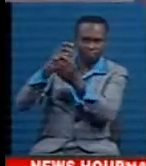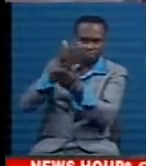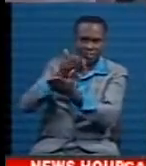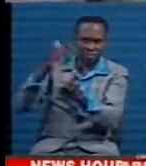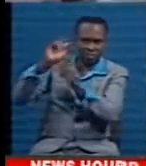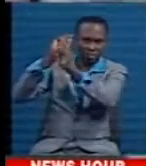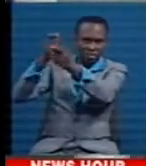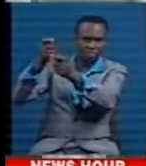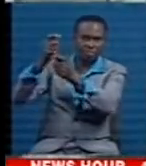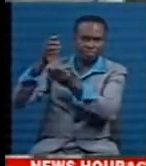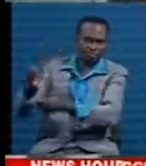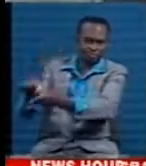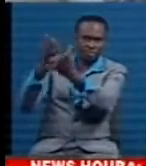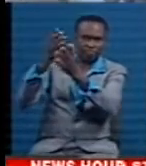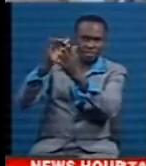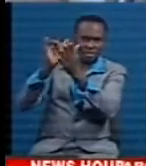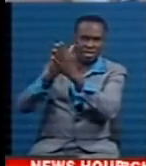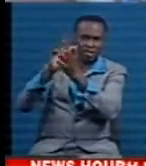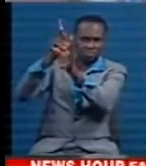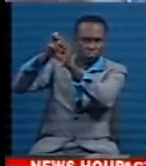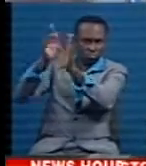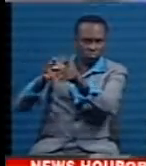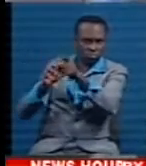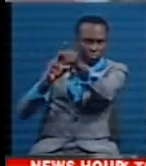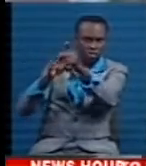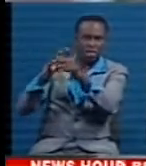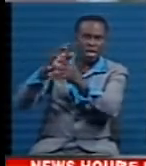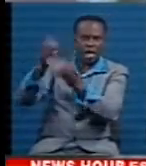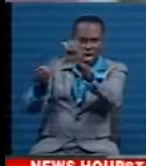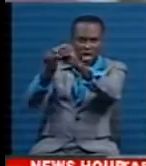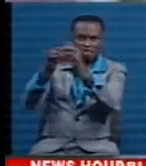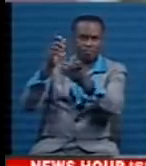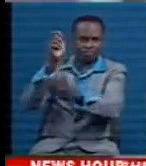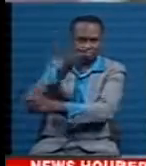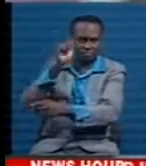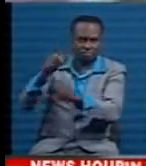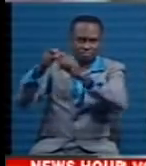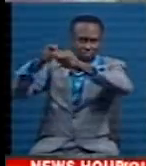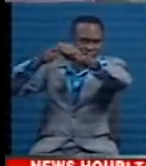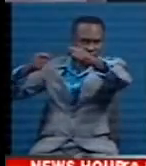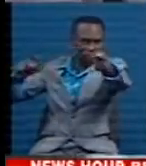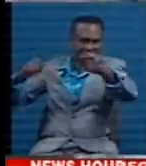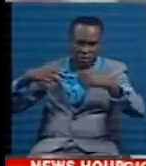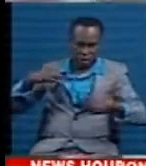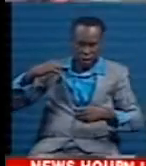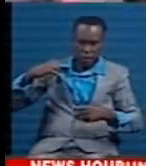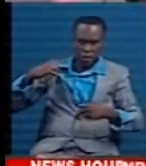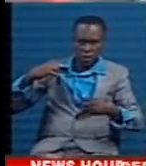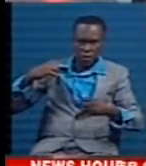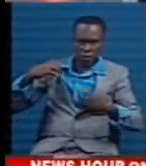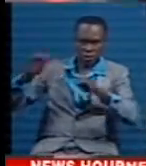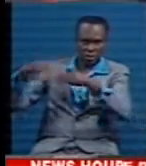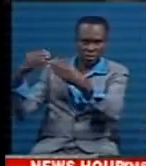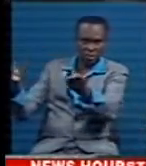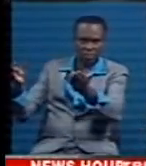established PayPal and GoFundMe pages. Items such as Fencing Association's branded t-shirts and other